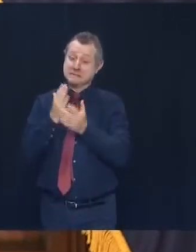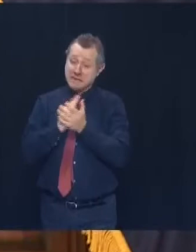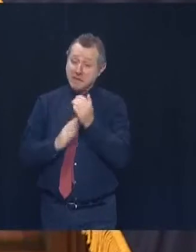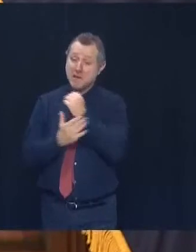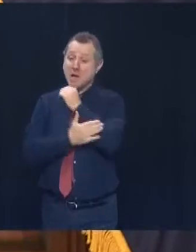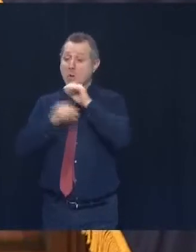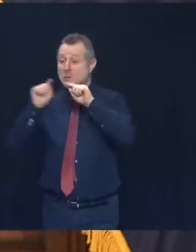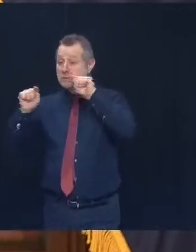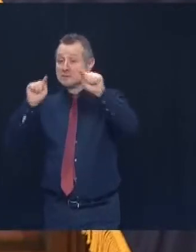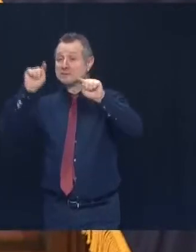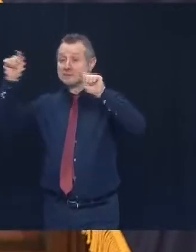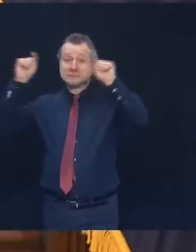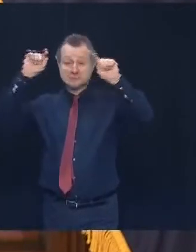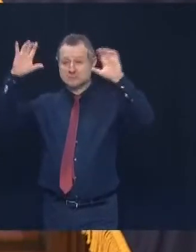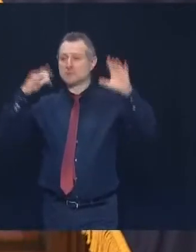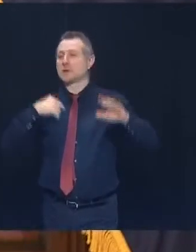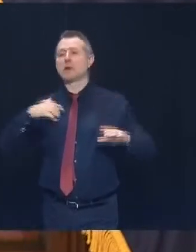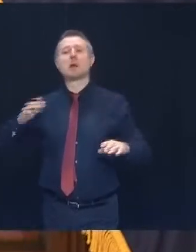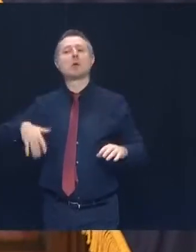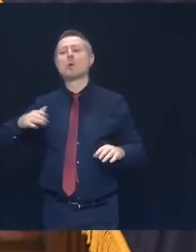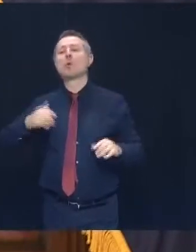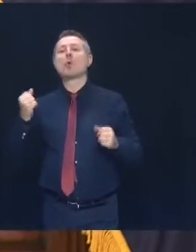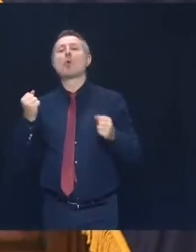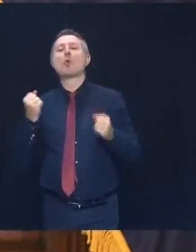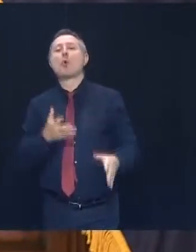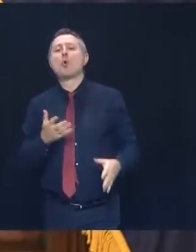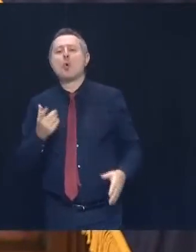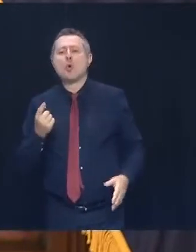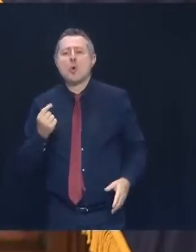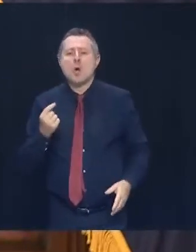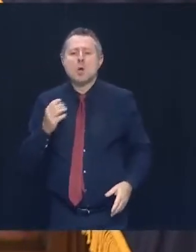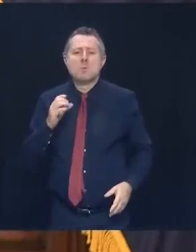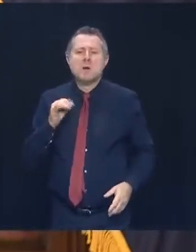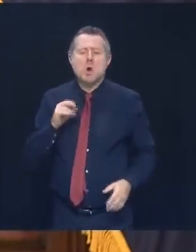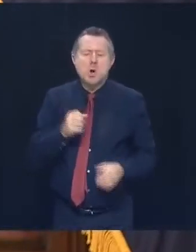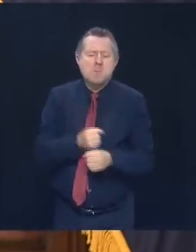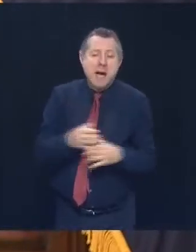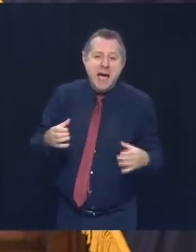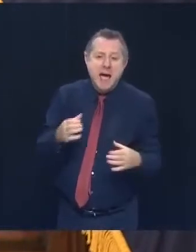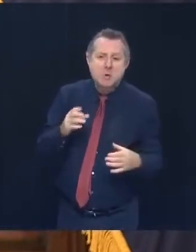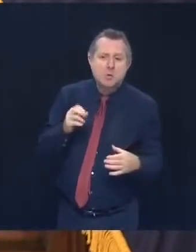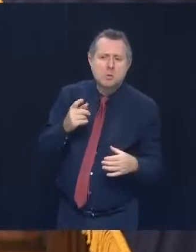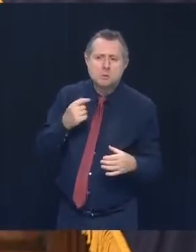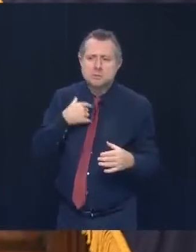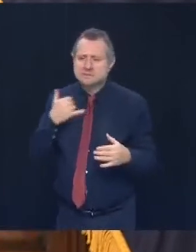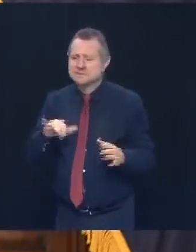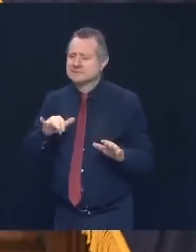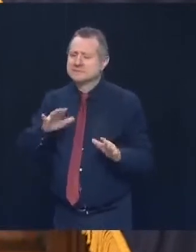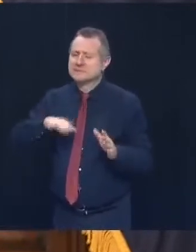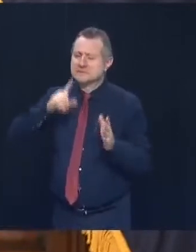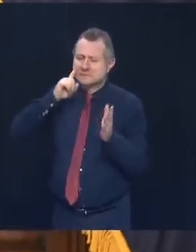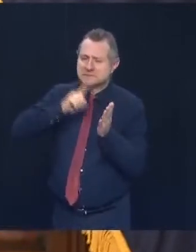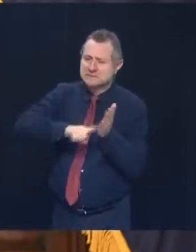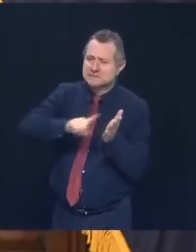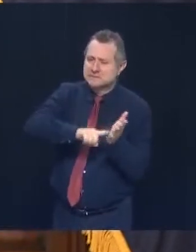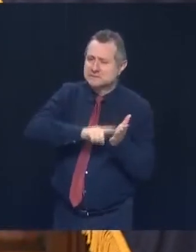identified a microcluster. We are still looking, and we haven't yet given up.